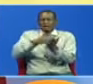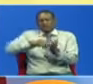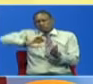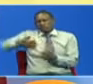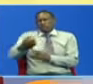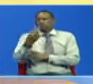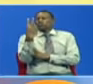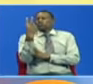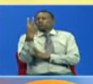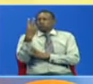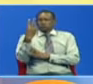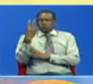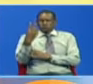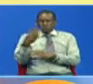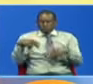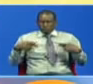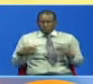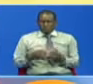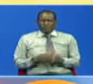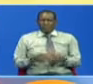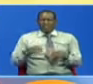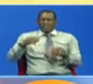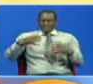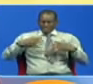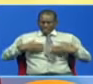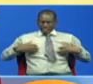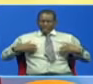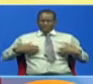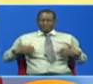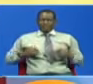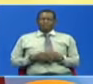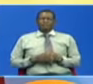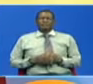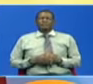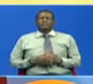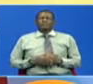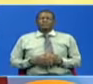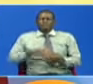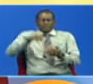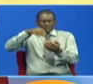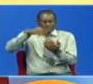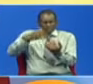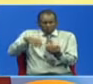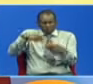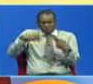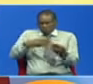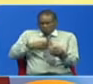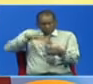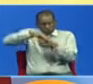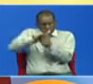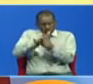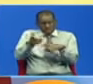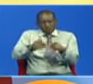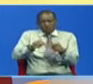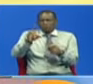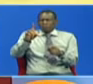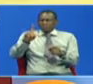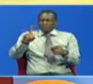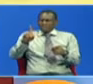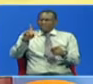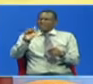cases. In Garissa, the cases are from Dadaab,